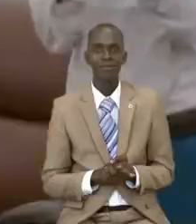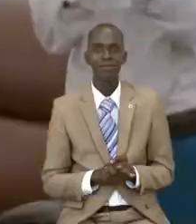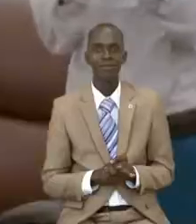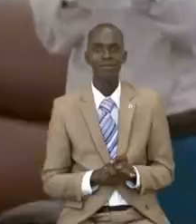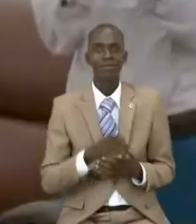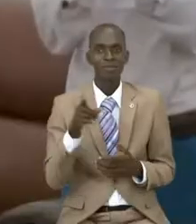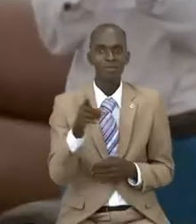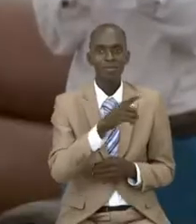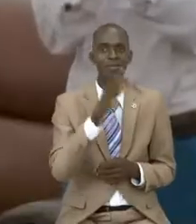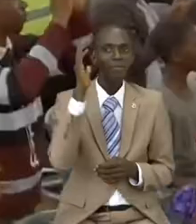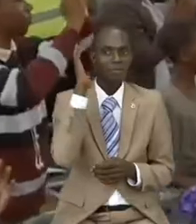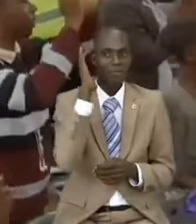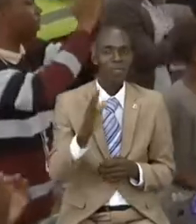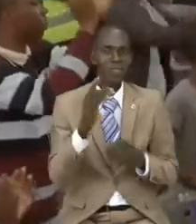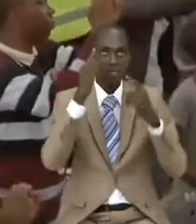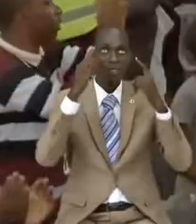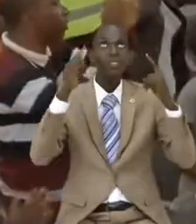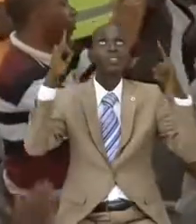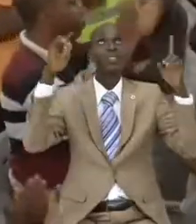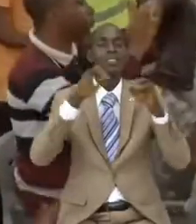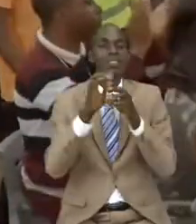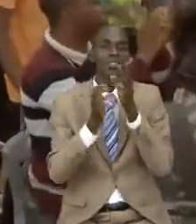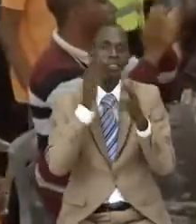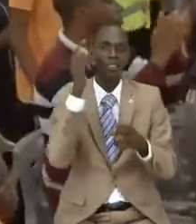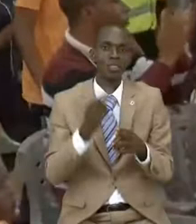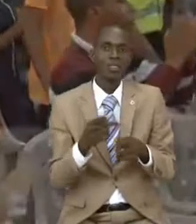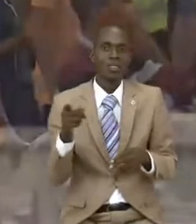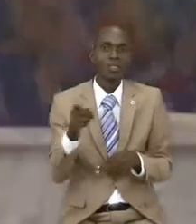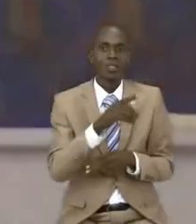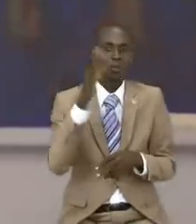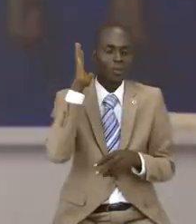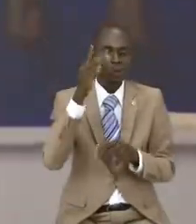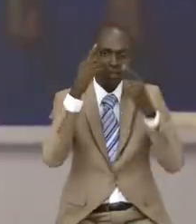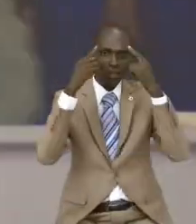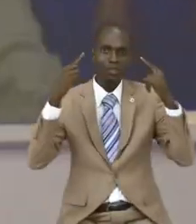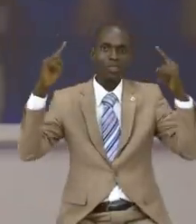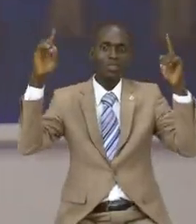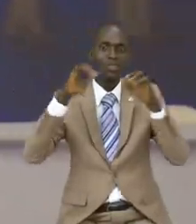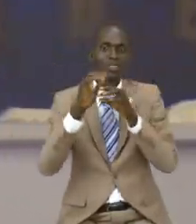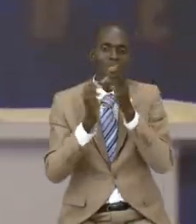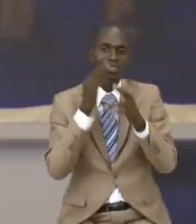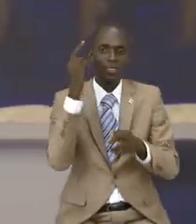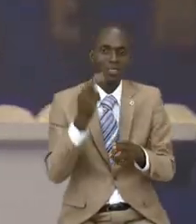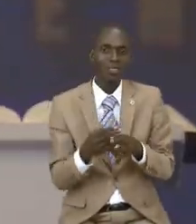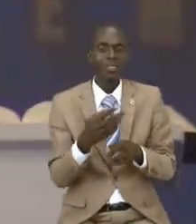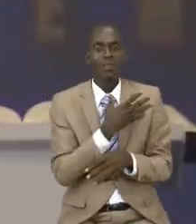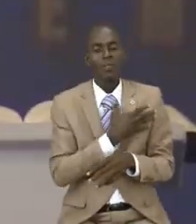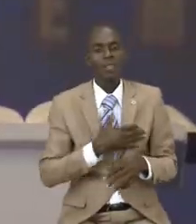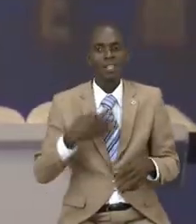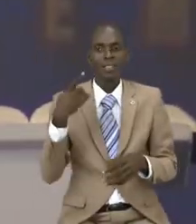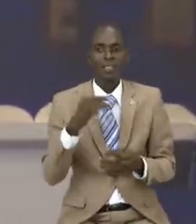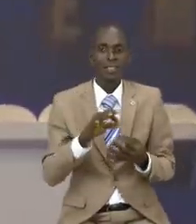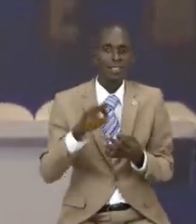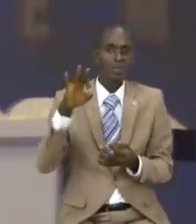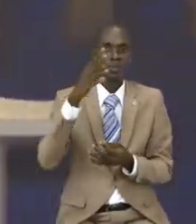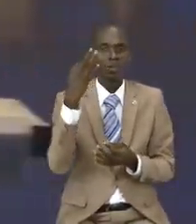You will excel. You will succeed. And the spirit of